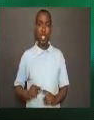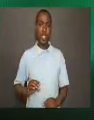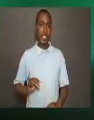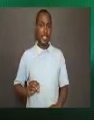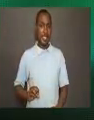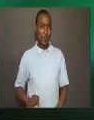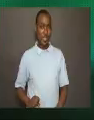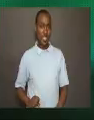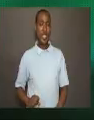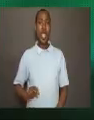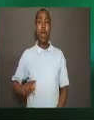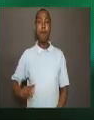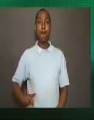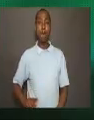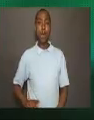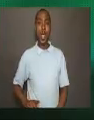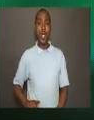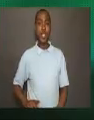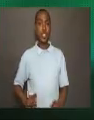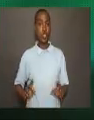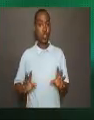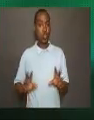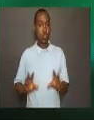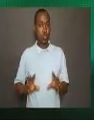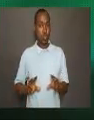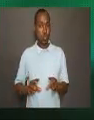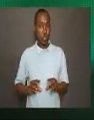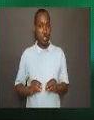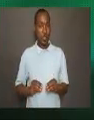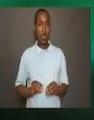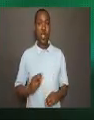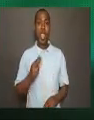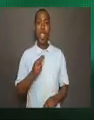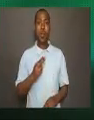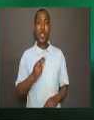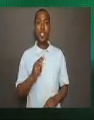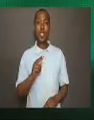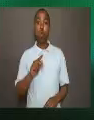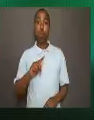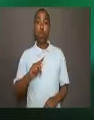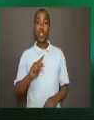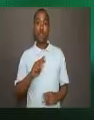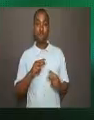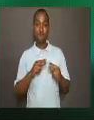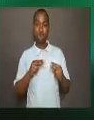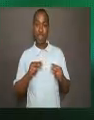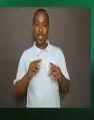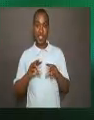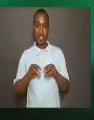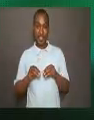pancreas collects in the hepatic portal vein, which passes to the